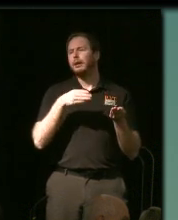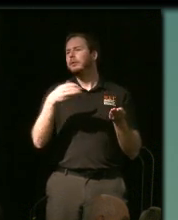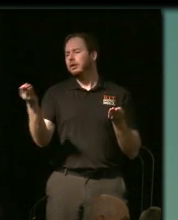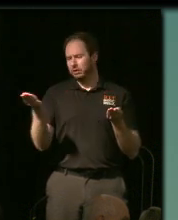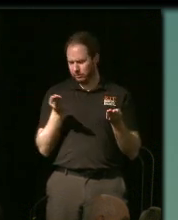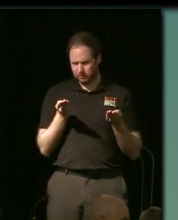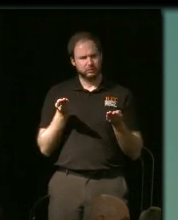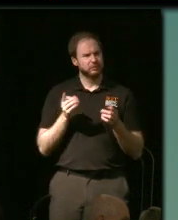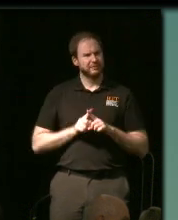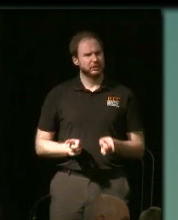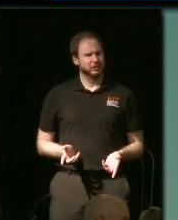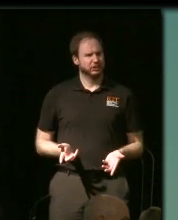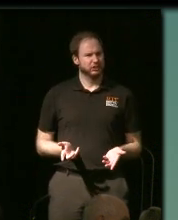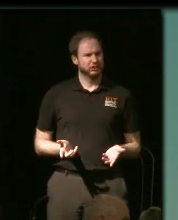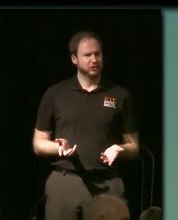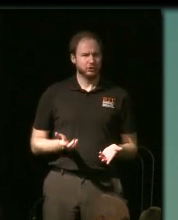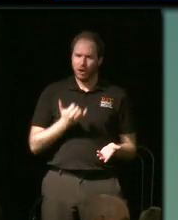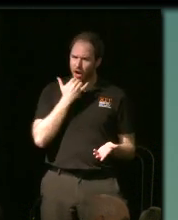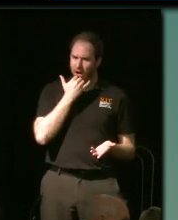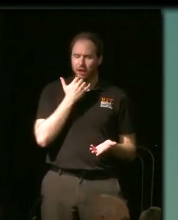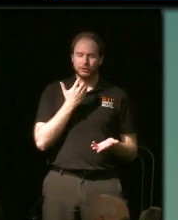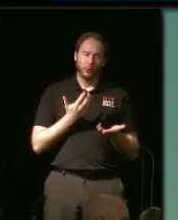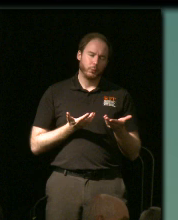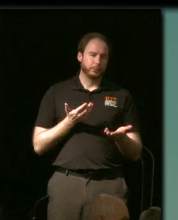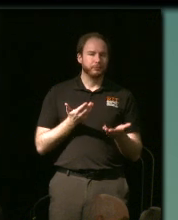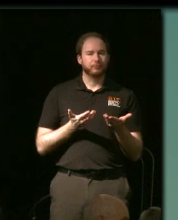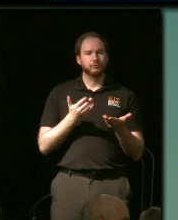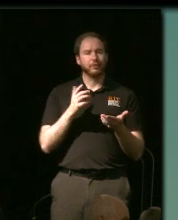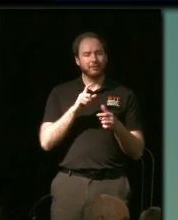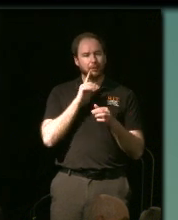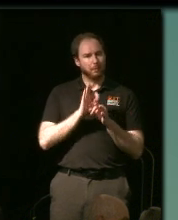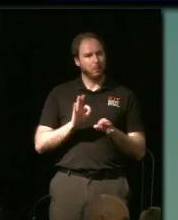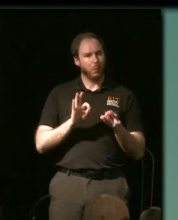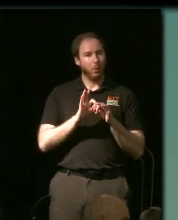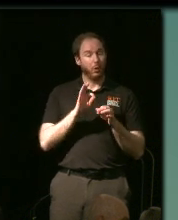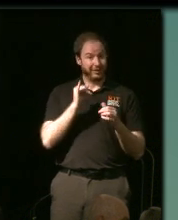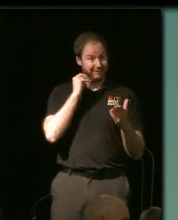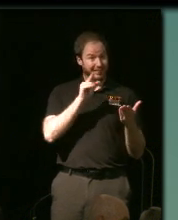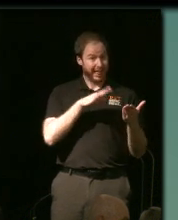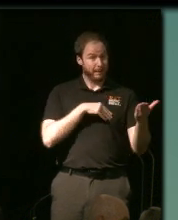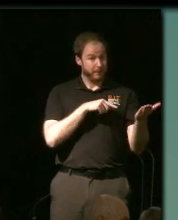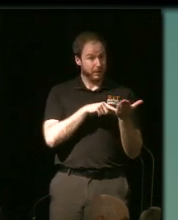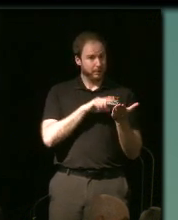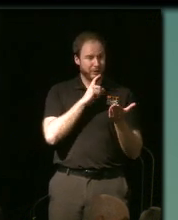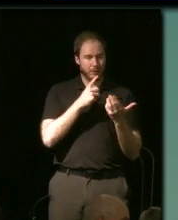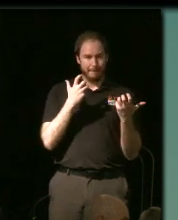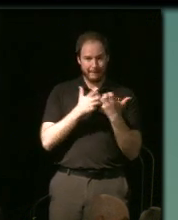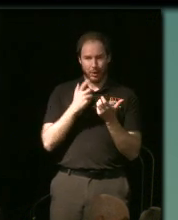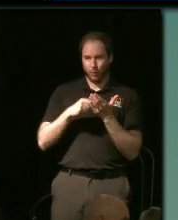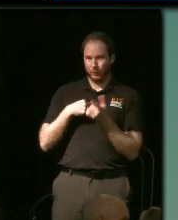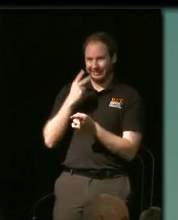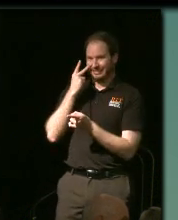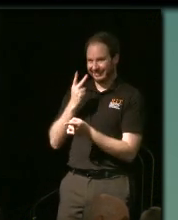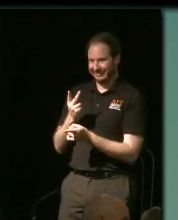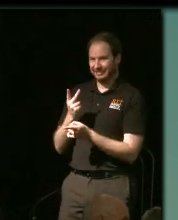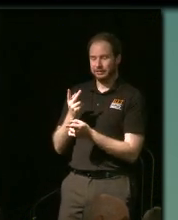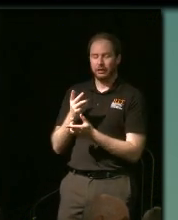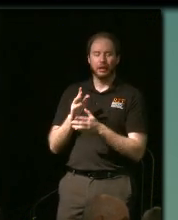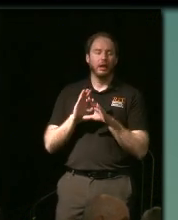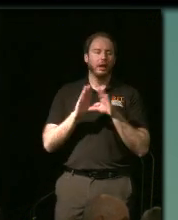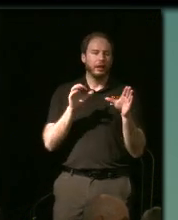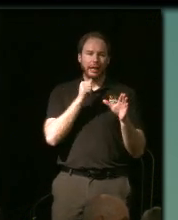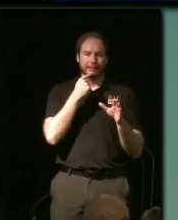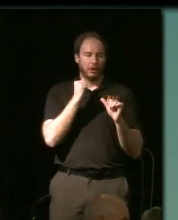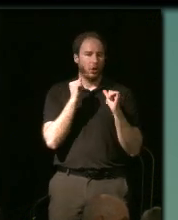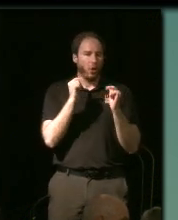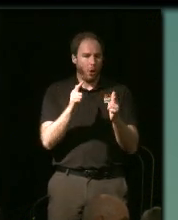it's actually wrong. And it has to match what's wrong with you. We have to have the right gene. Now, I'm not saying that all of